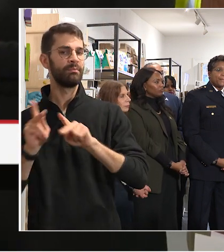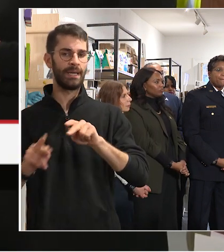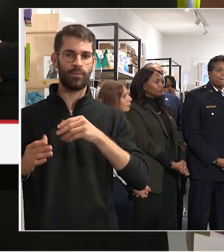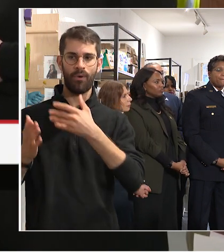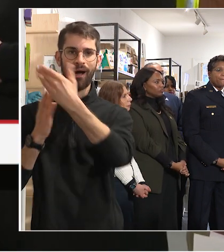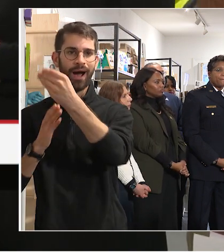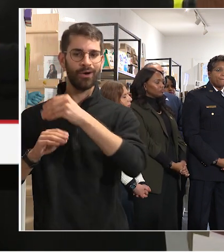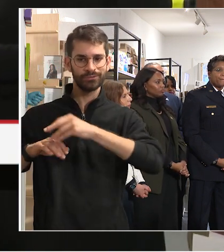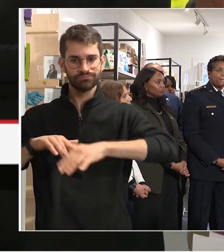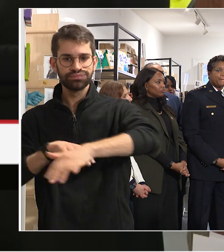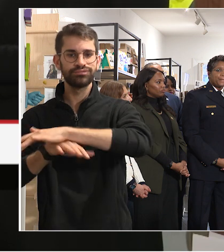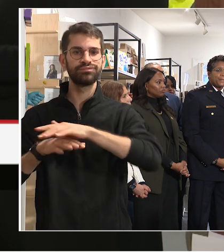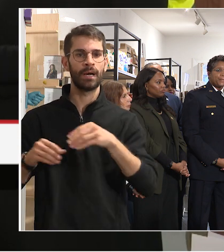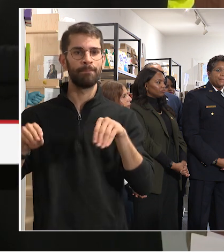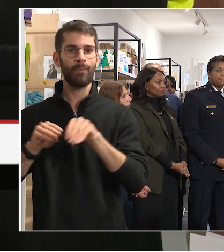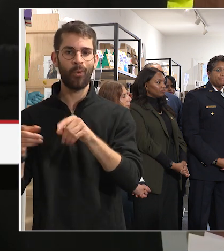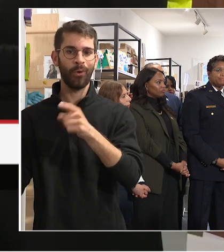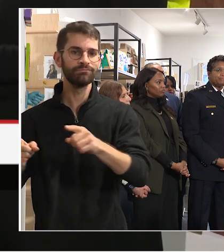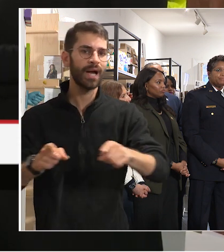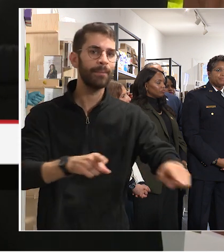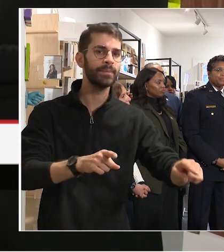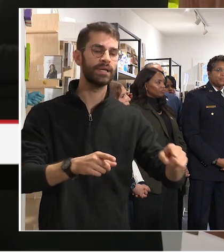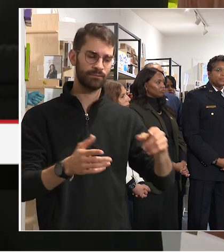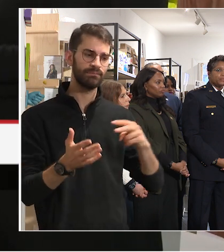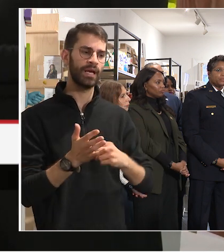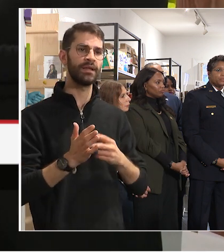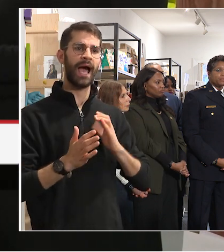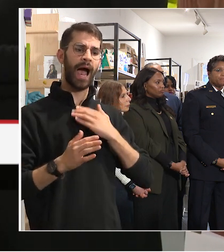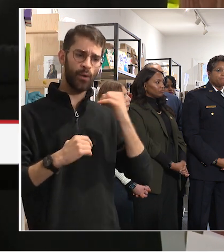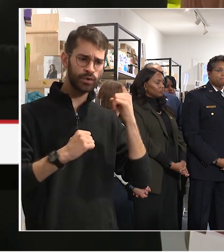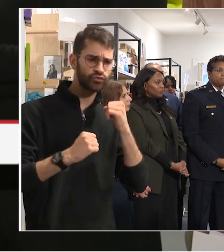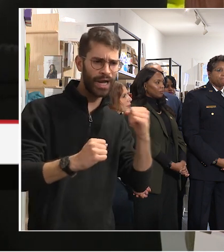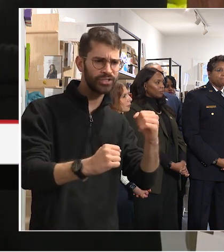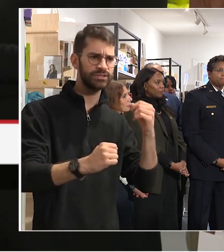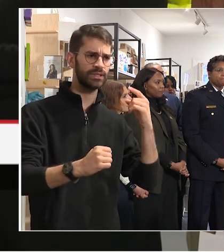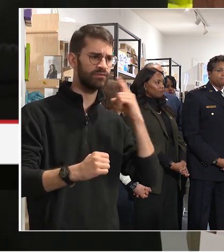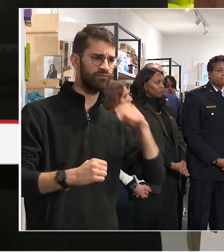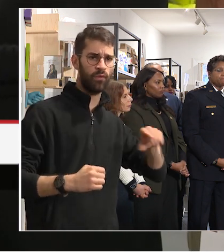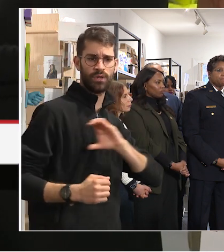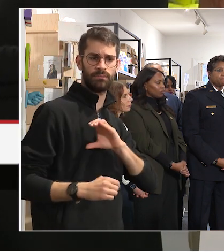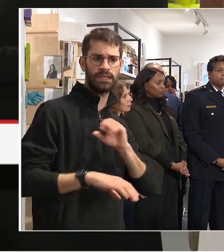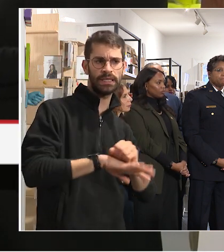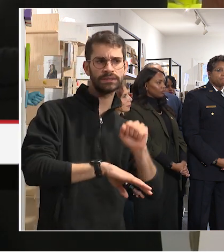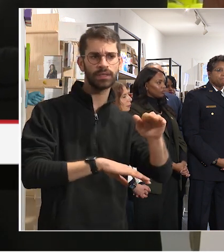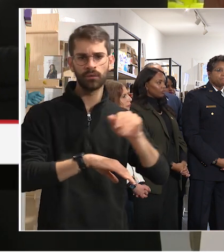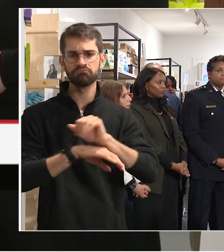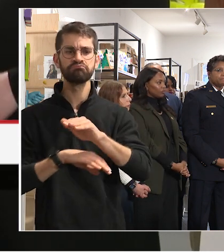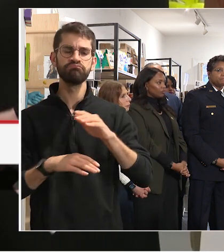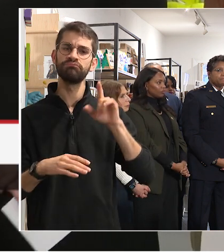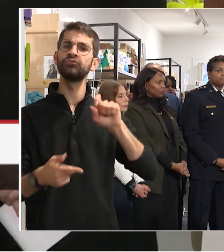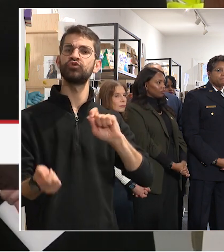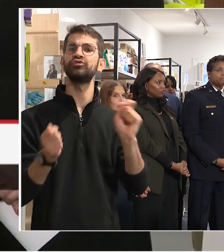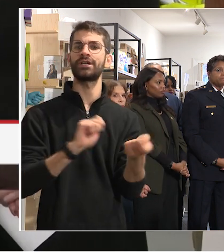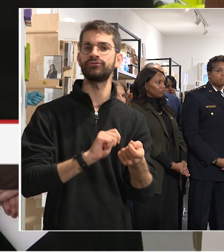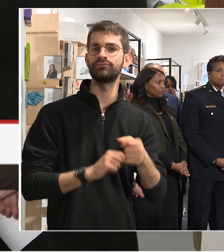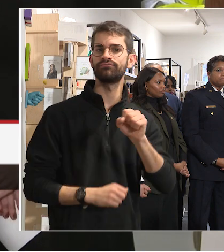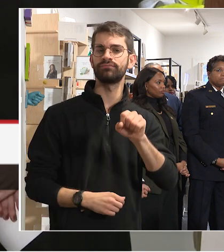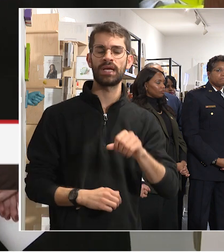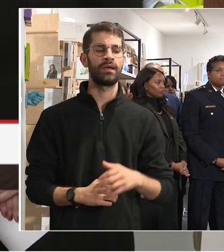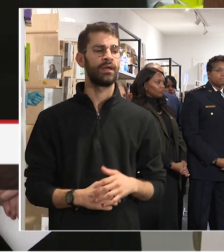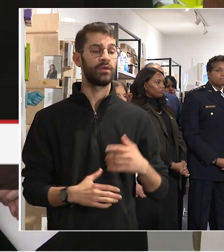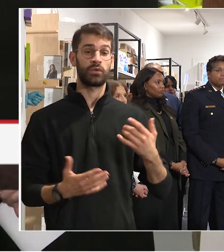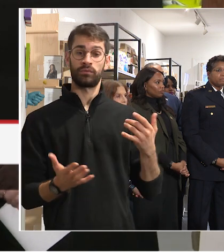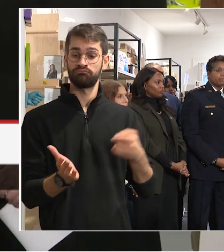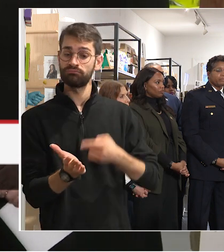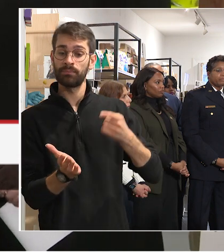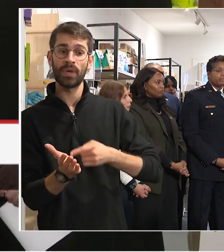more commerce, and deployment strategies to match. Certainly, anytime we have